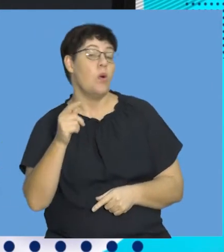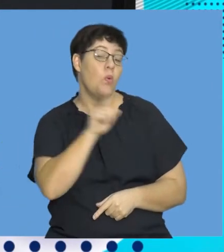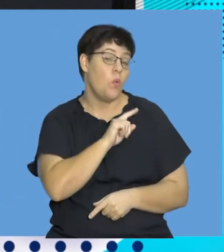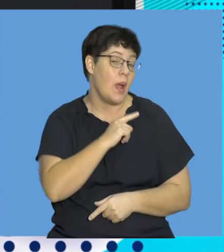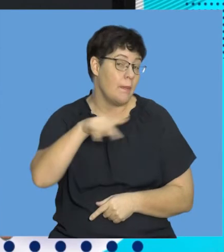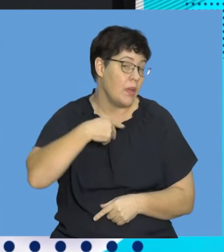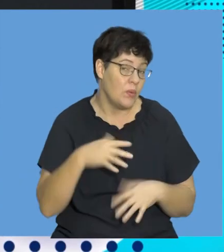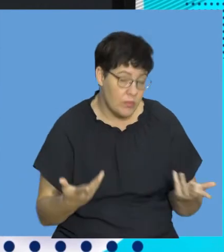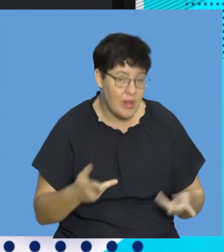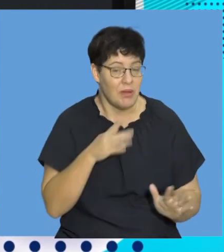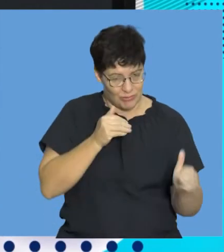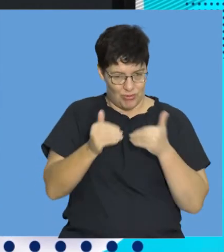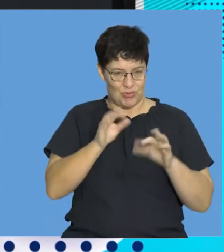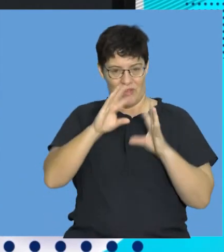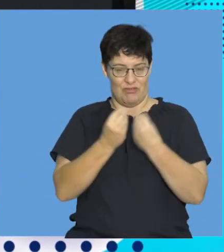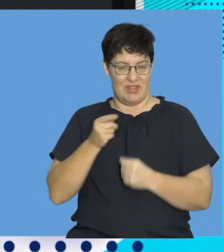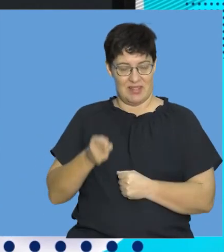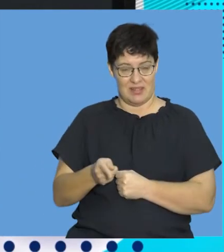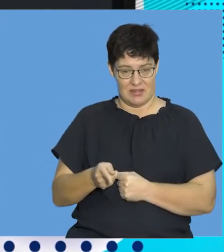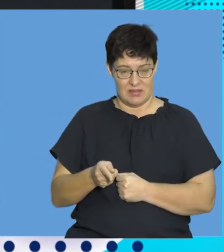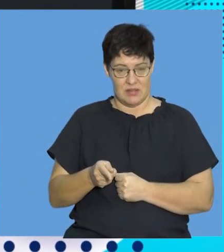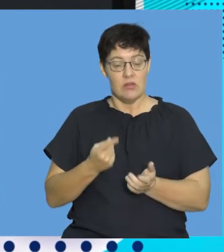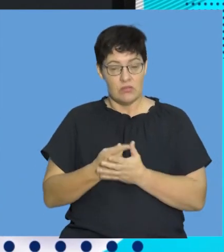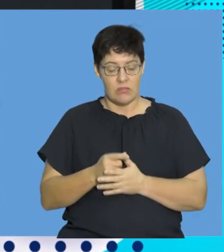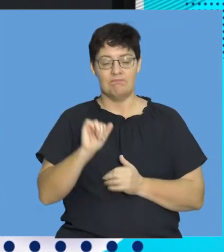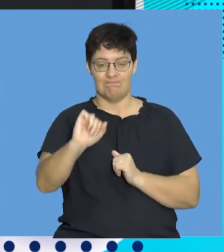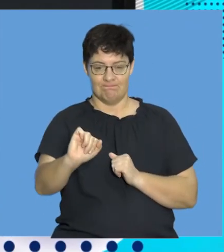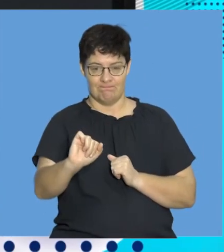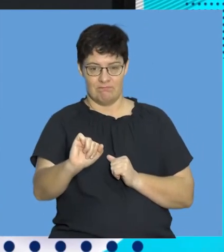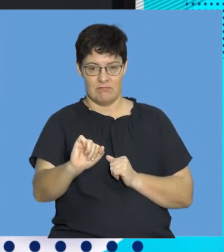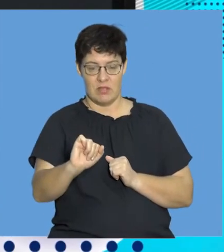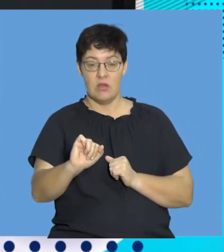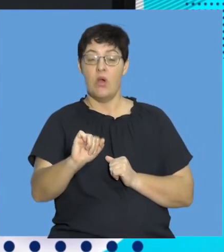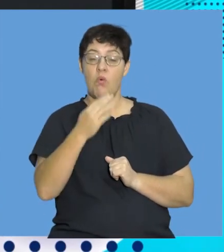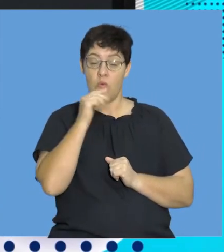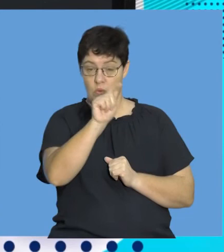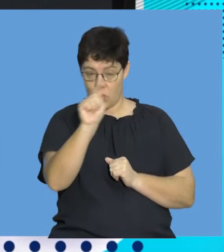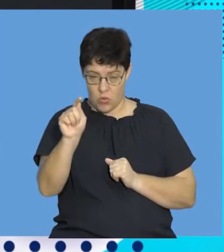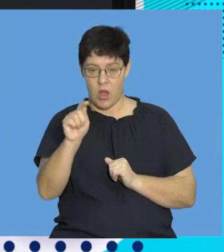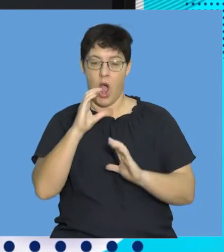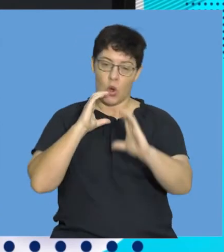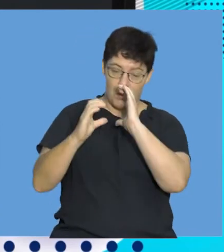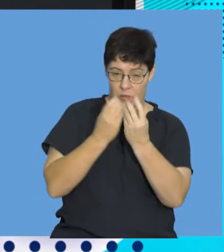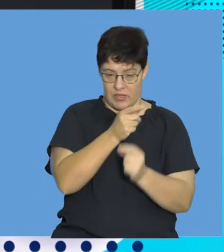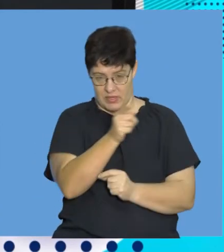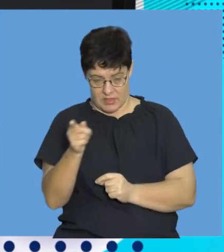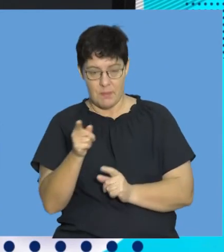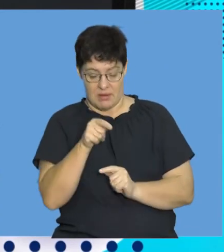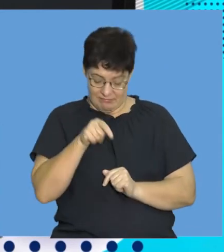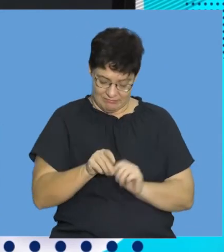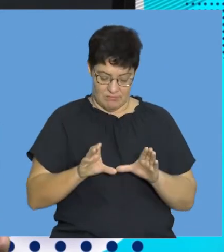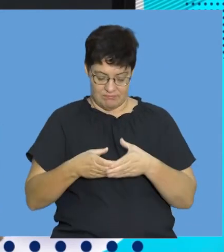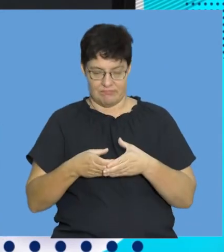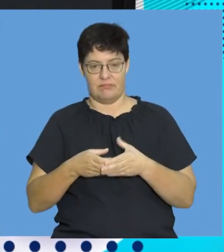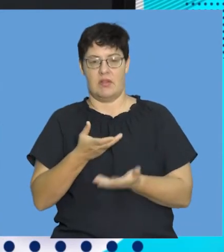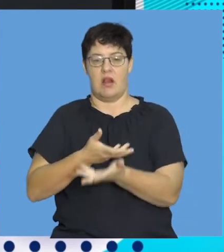that everything that needs to be done with our consumers, that means those that are buying on credit, all the items are taken